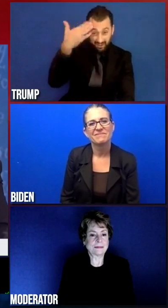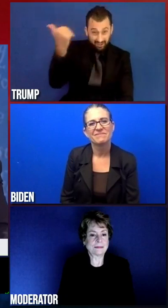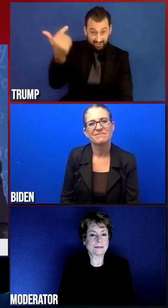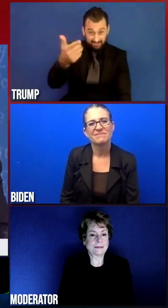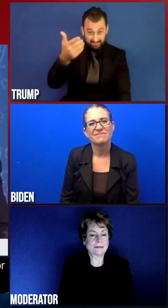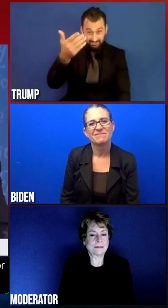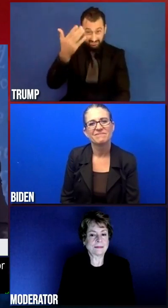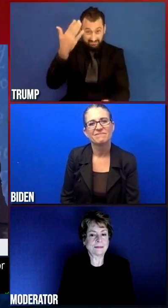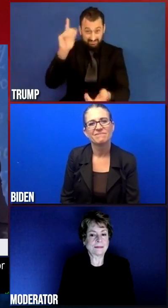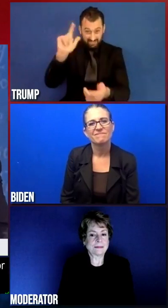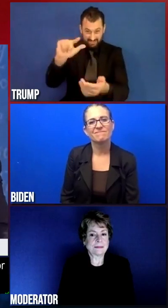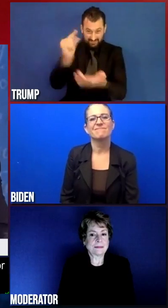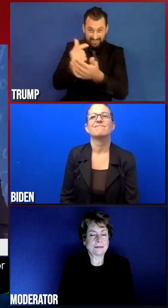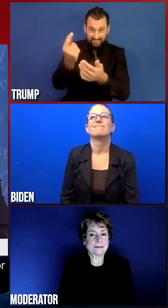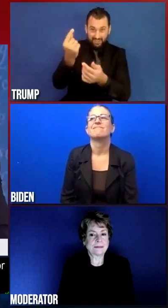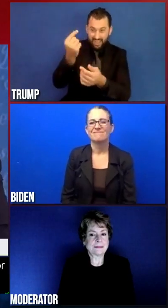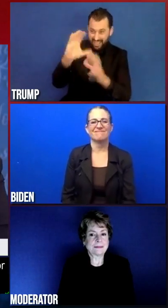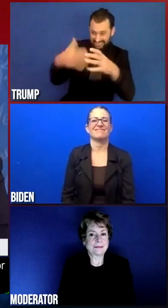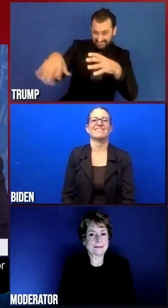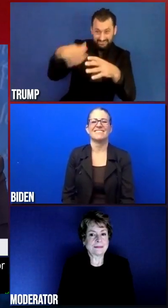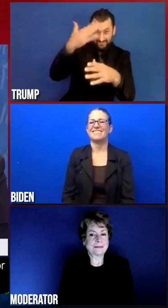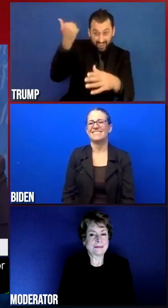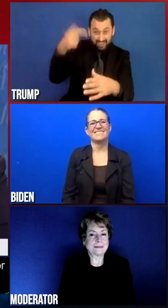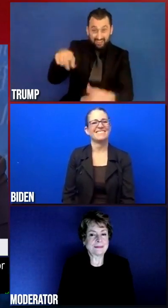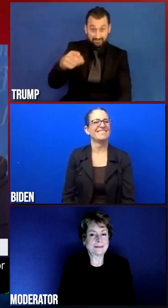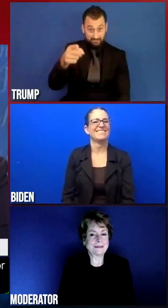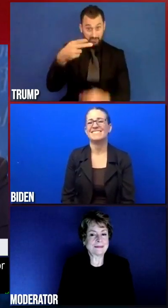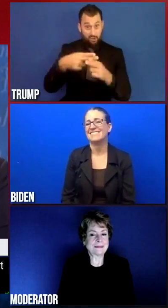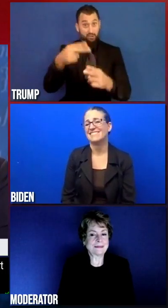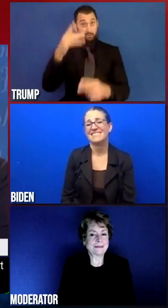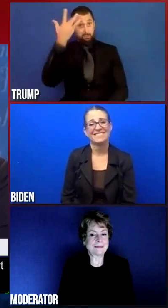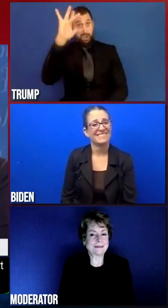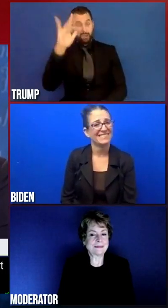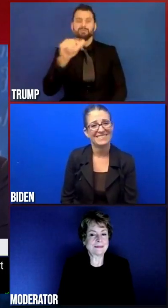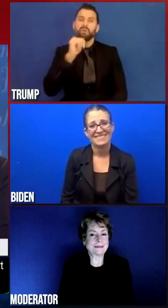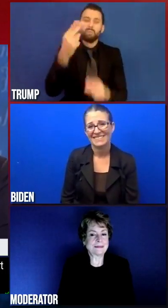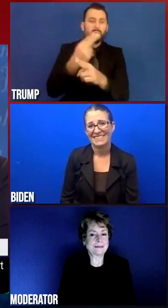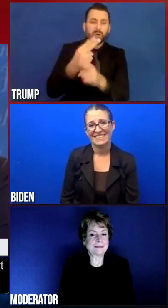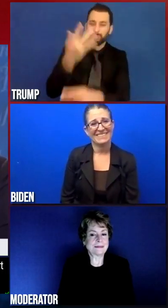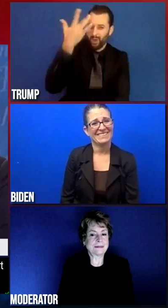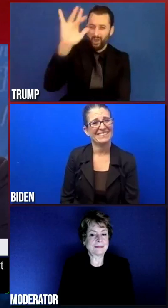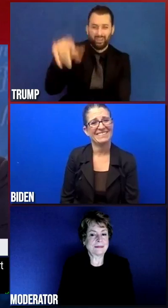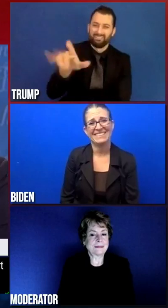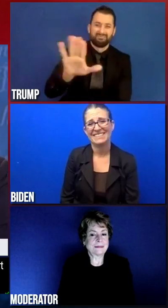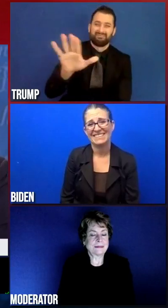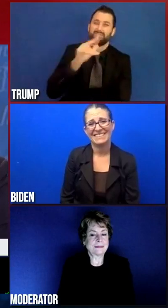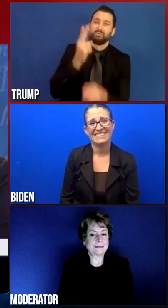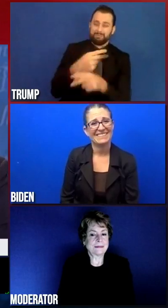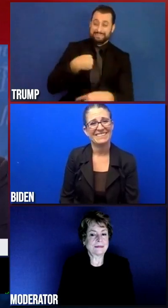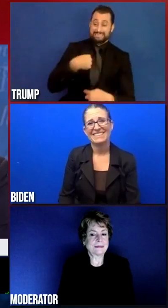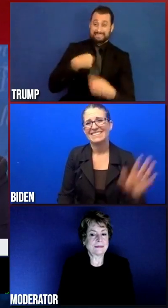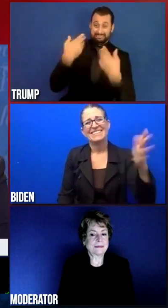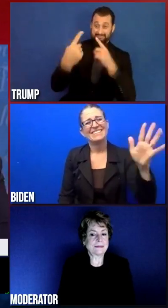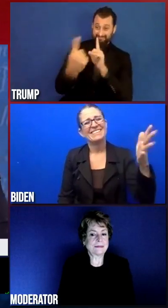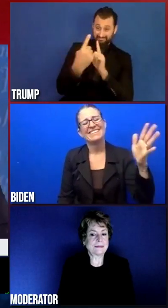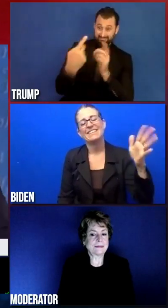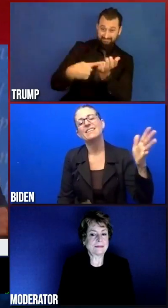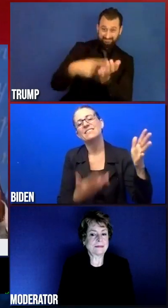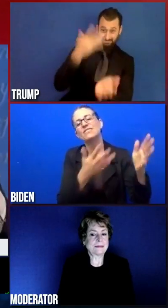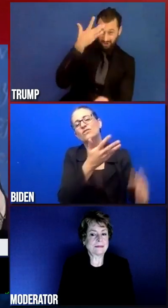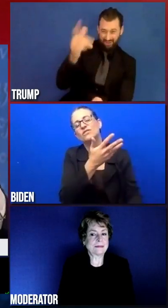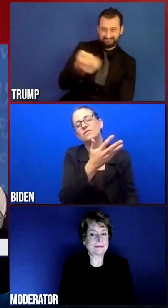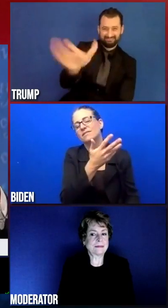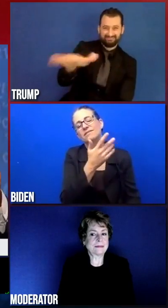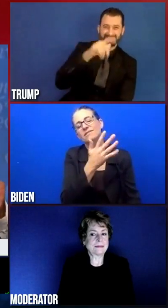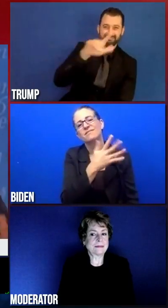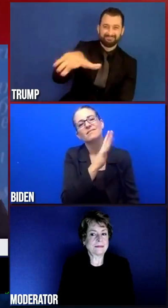use the word smart with me. Don't ever use that word. Oh, give me a break. Because you know what? There's nothing smart about you, Joe. 47 years, you've done nothing. Let's have